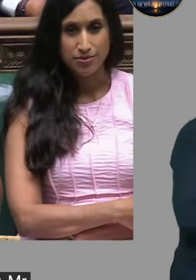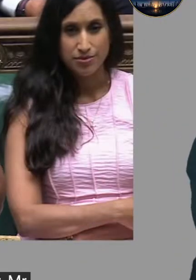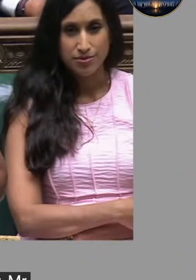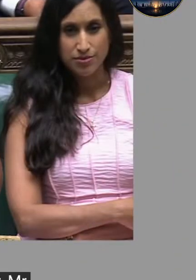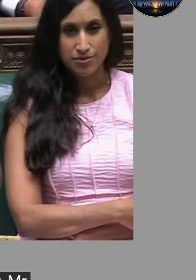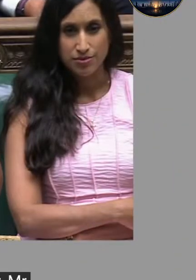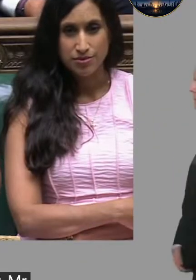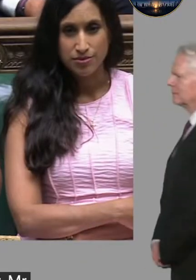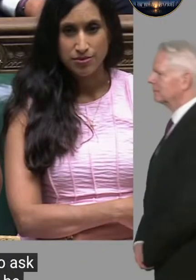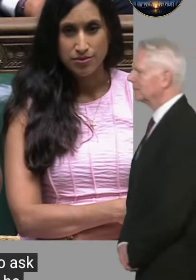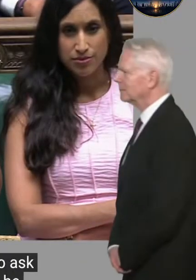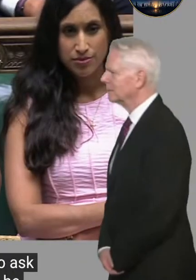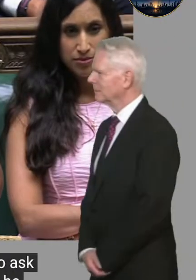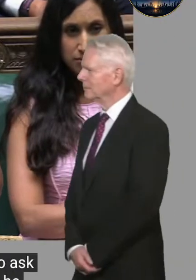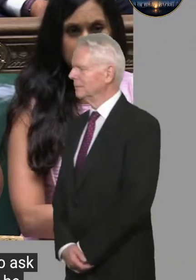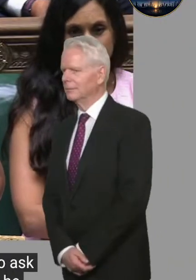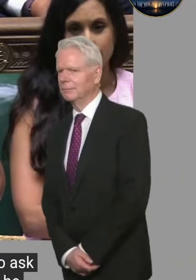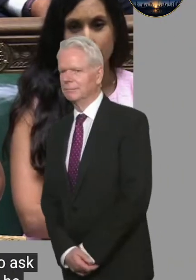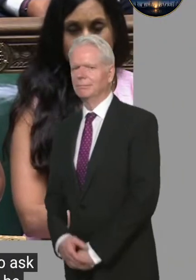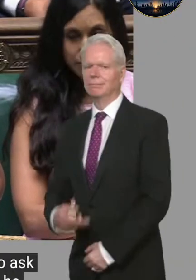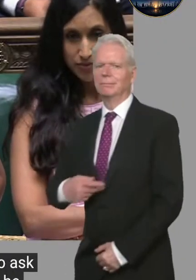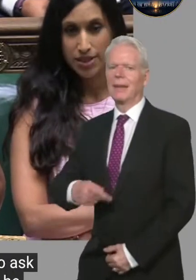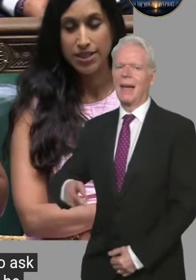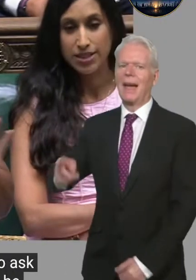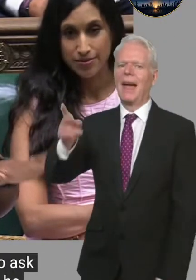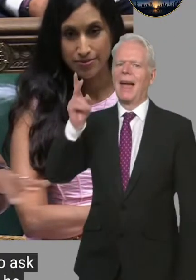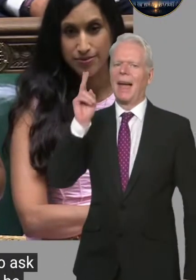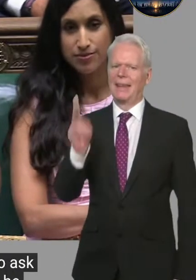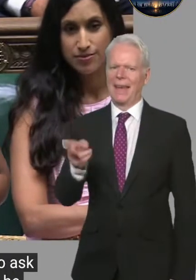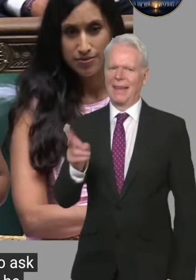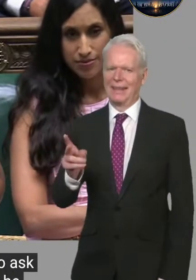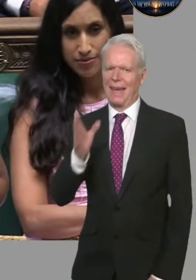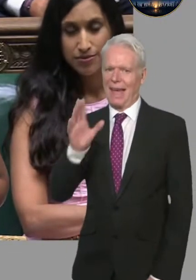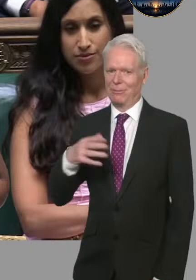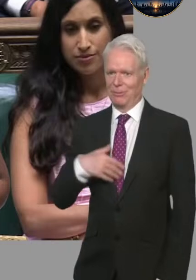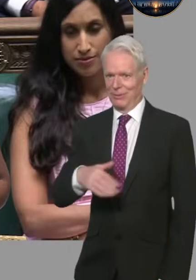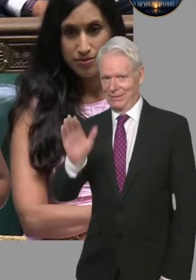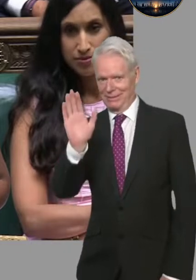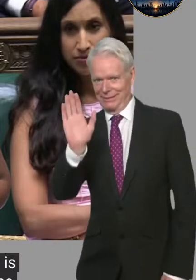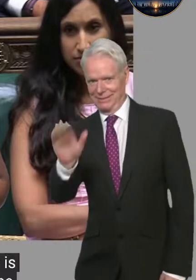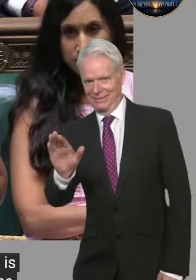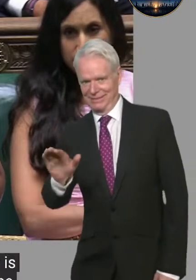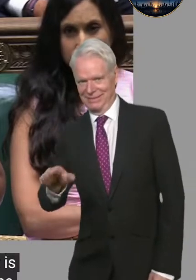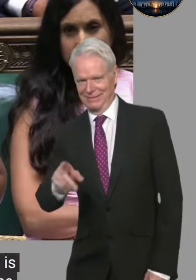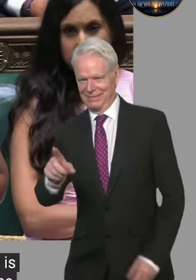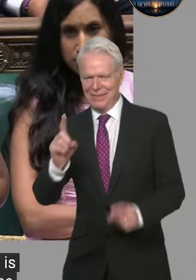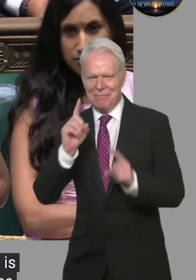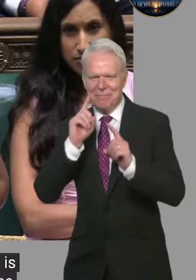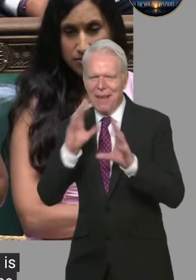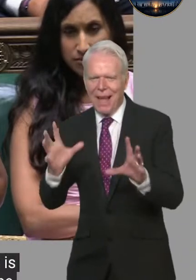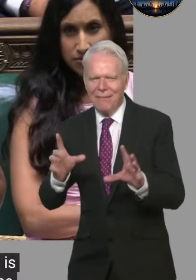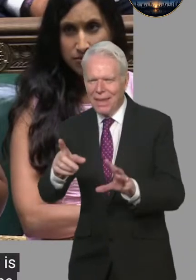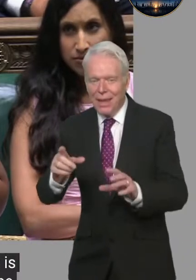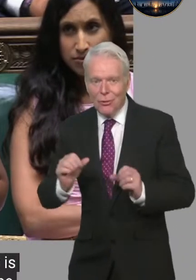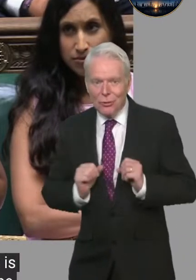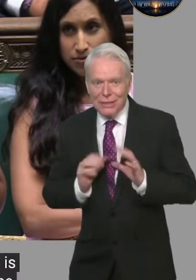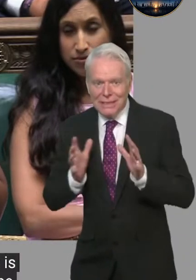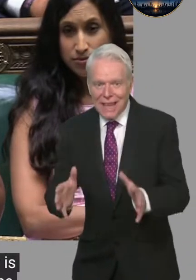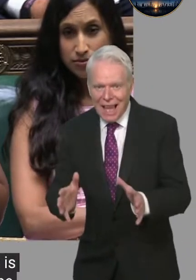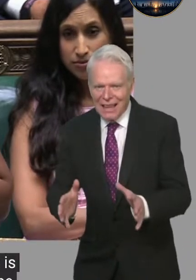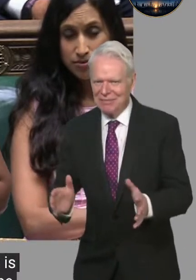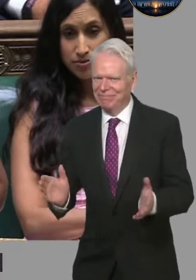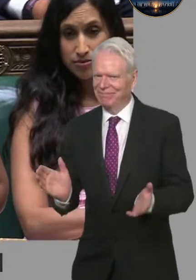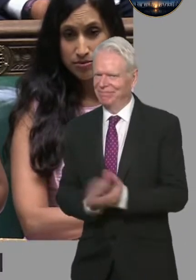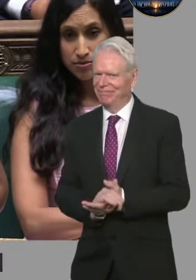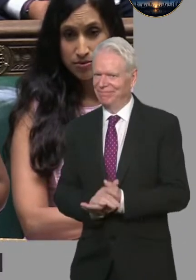Minister to stick by his ministers because they didn't stick by him. He can say what he likes, but the people of Aberdeen gave their verdict. They gave their verdict